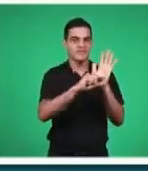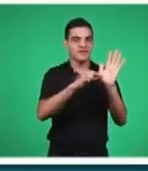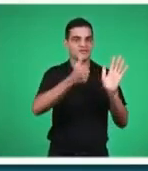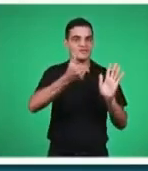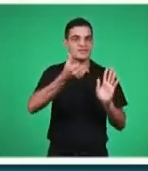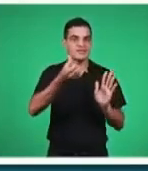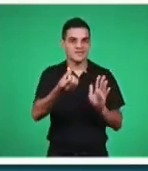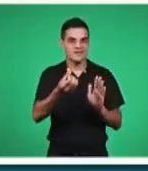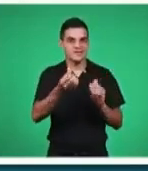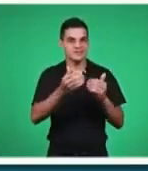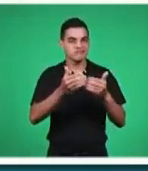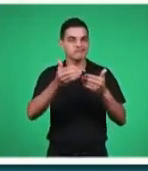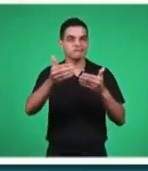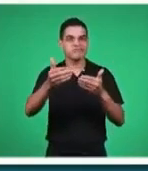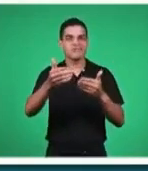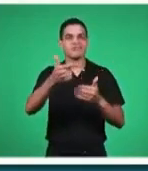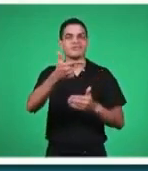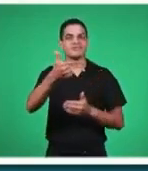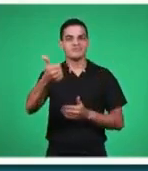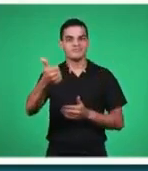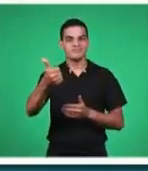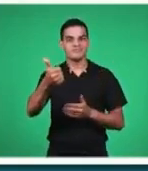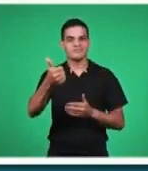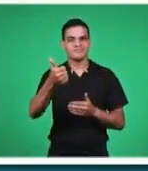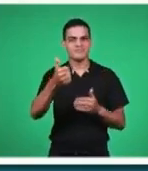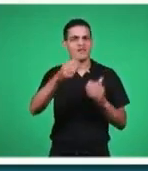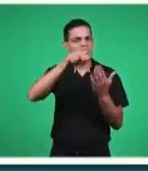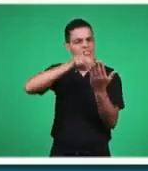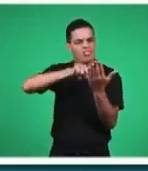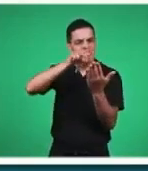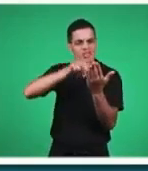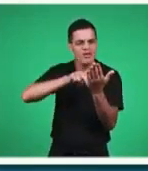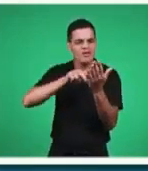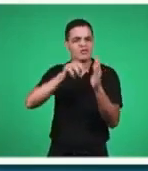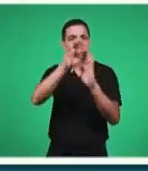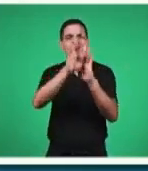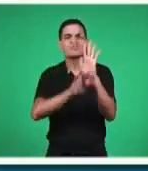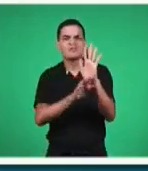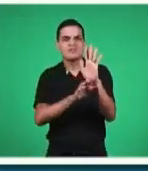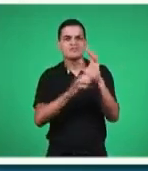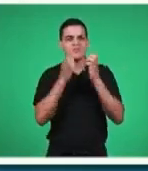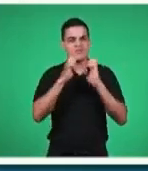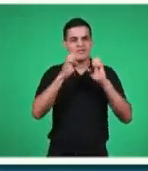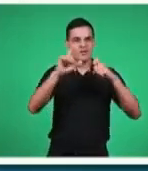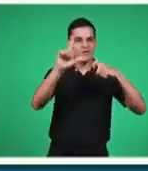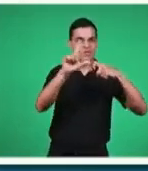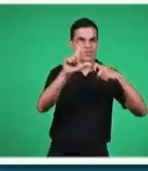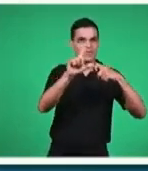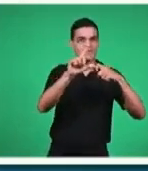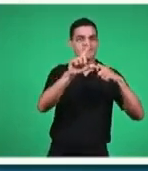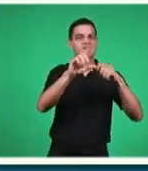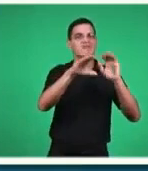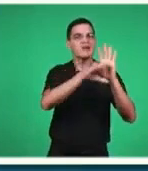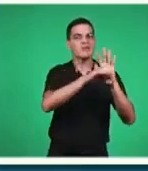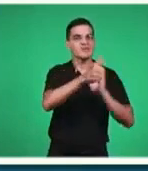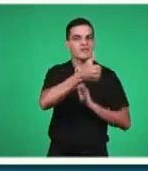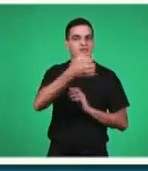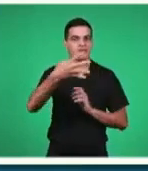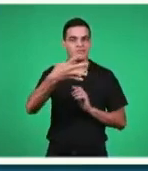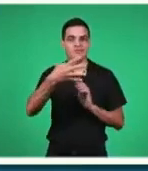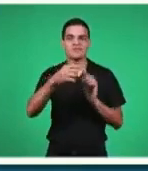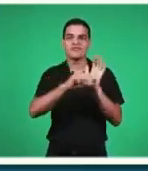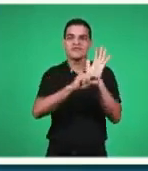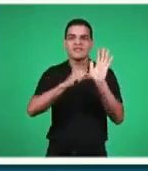16 to 21, we're fixing here our question. So in the Gospel of Luke